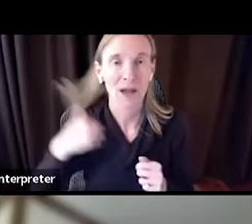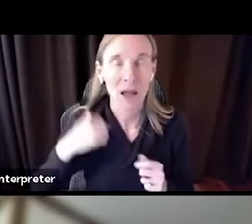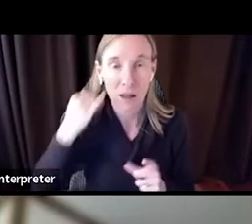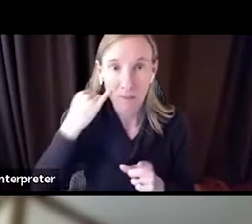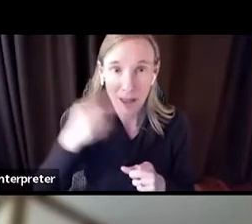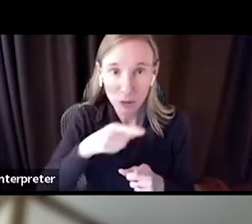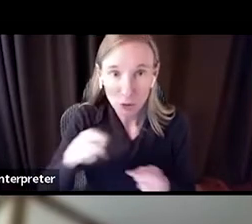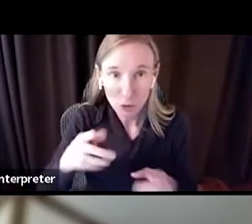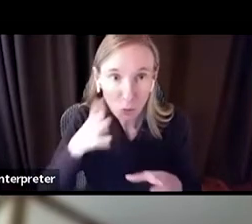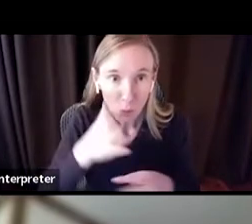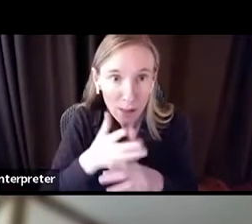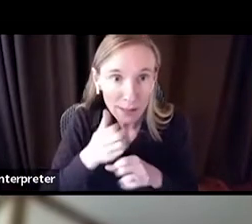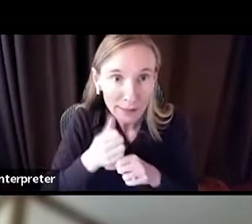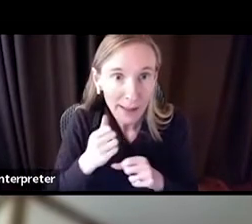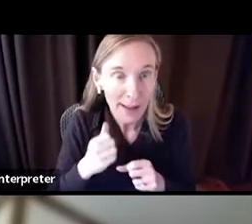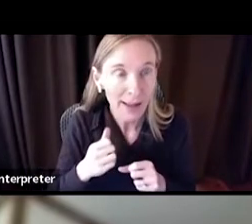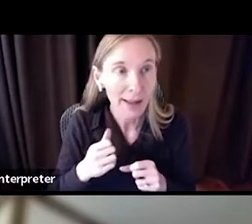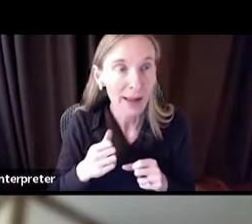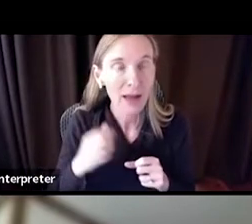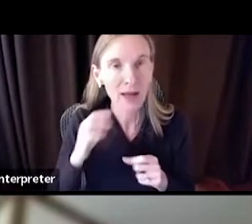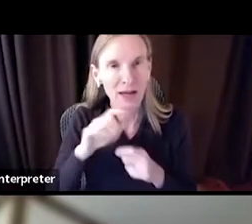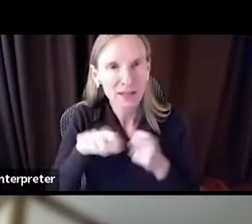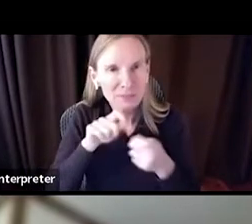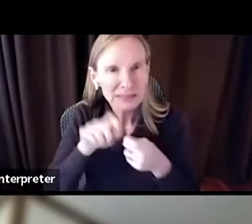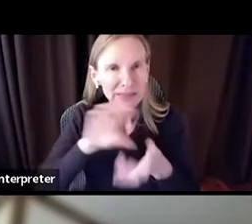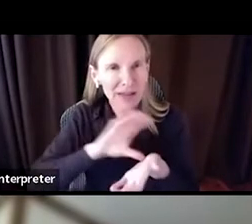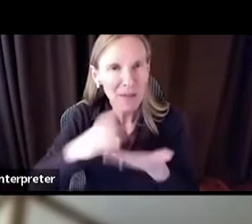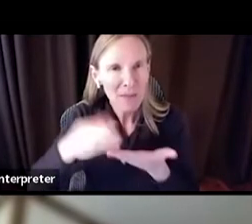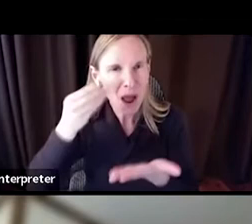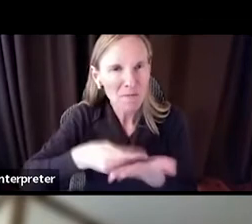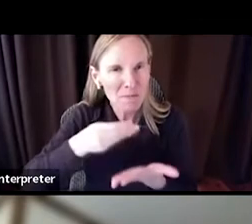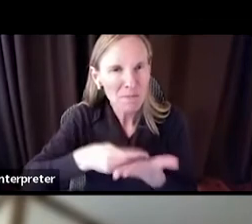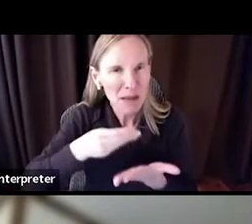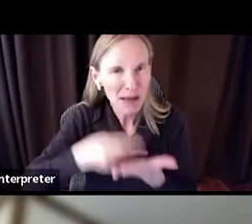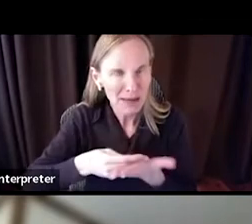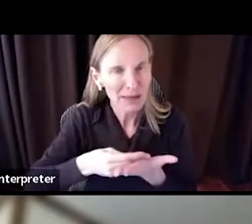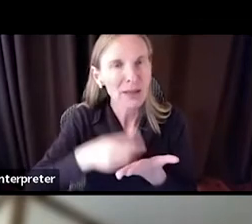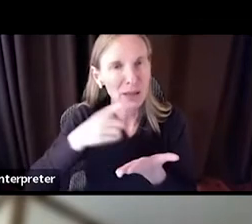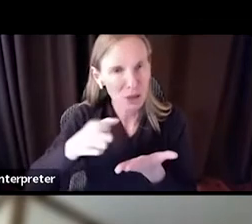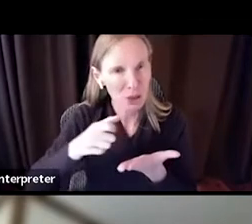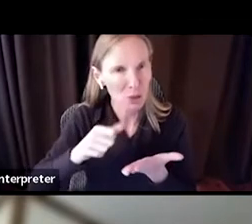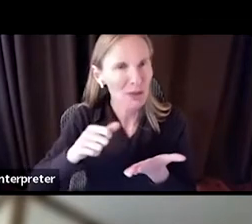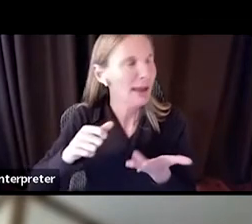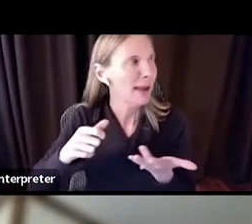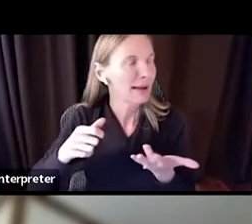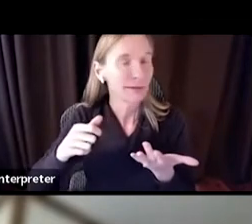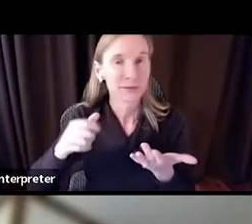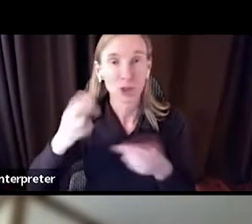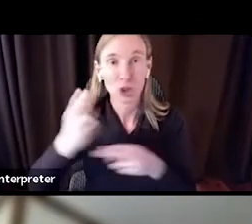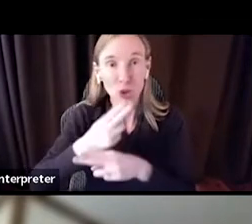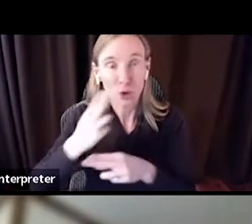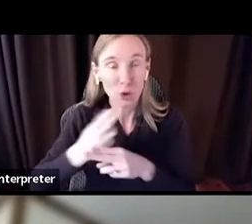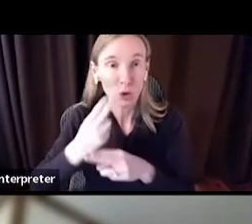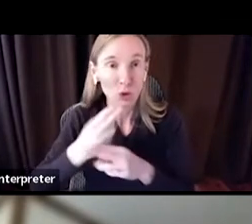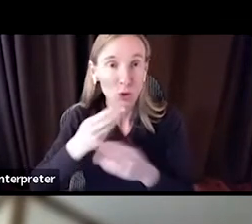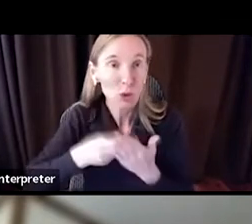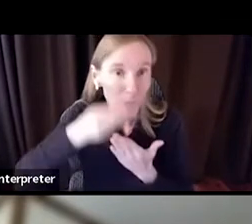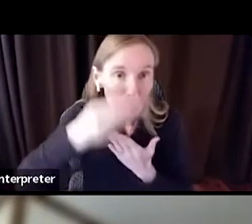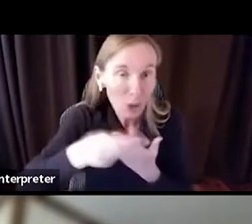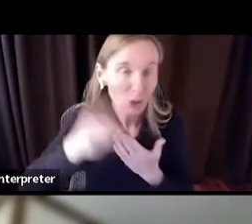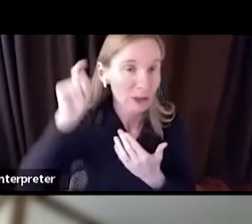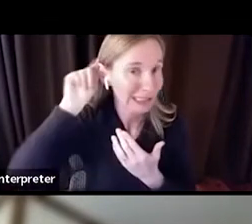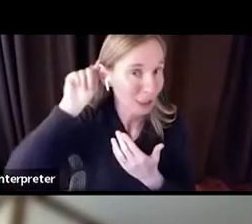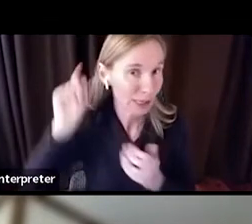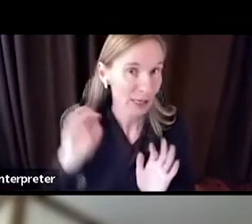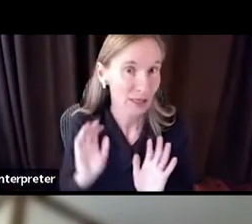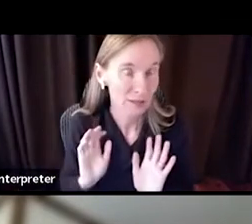get a certain amount of money that you can use to purchase a hearing. It would